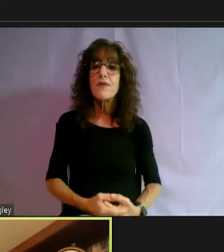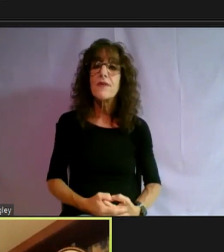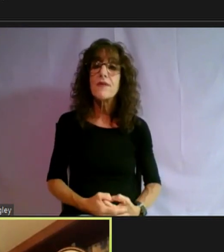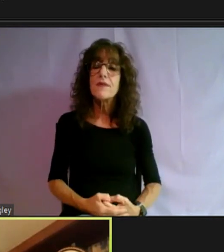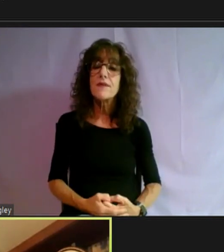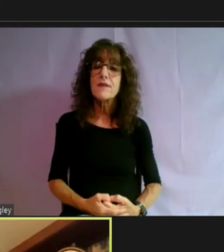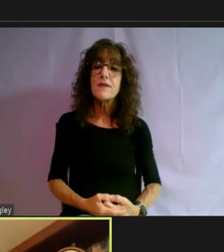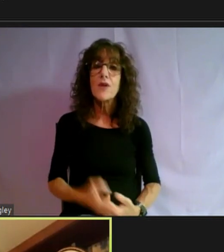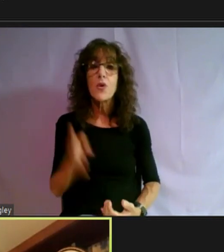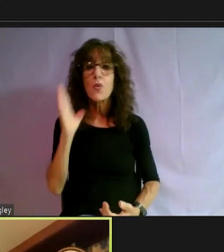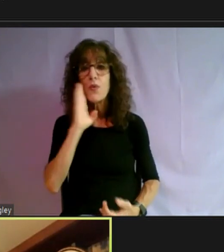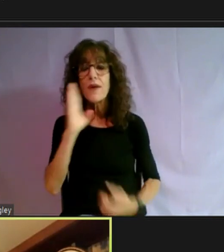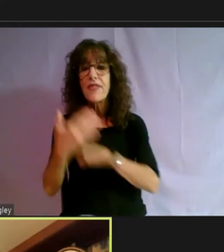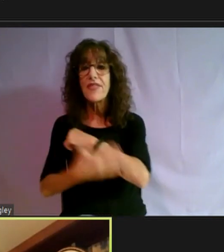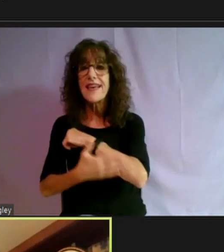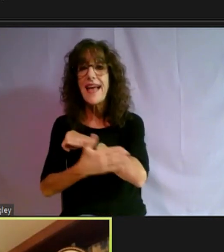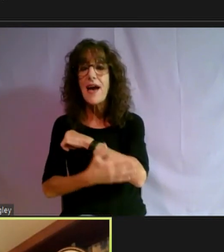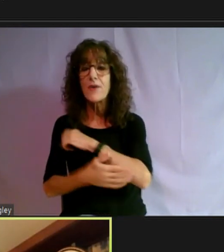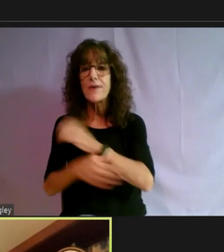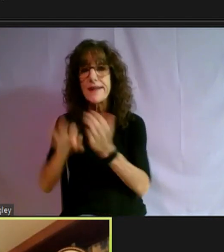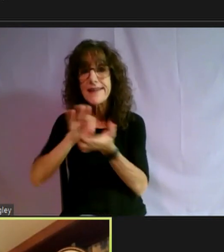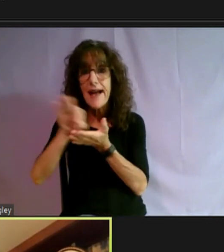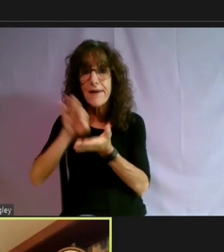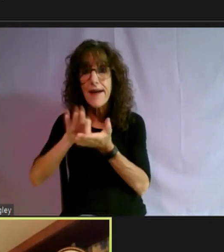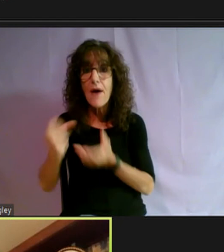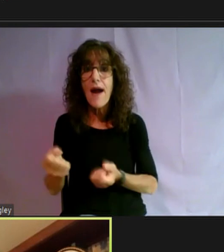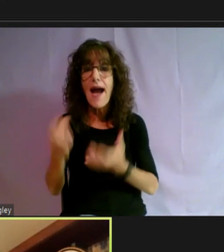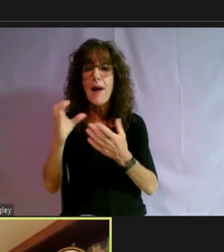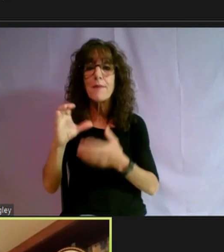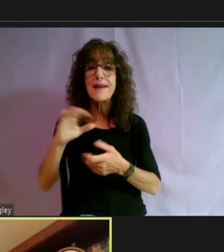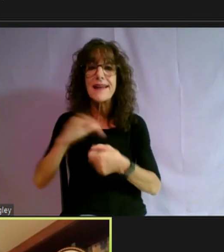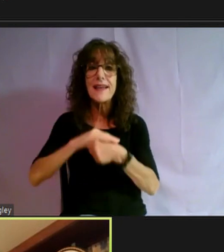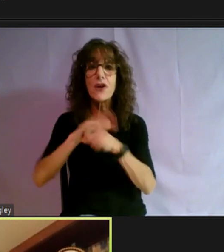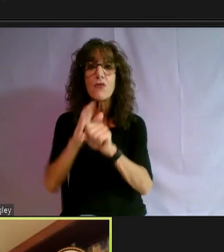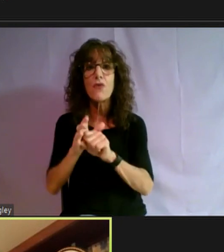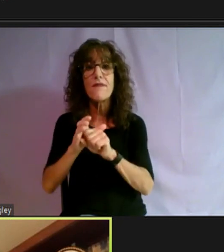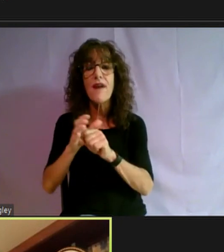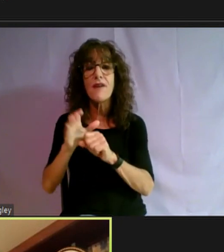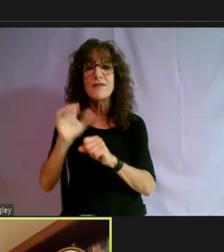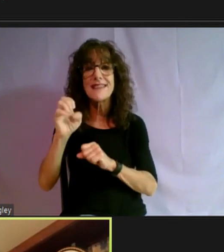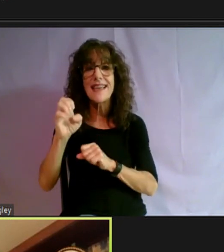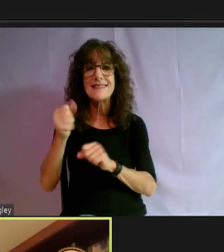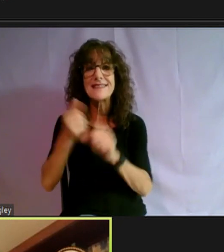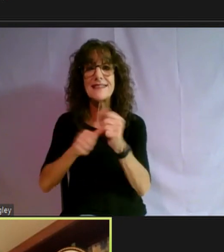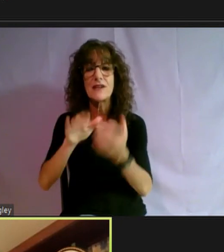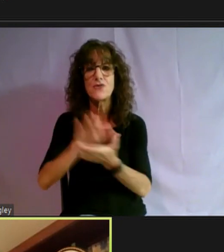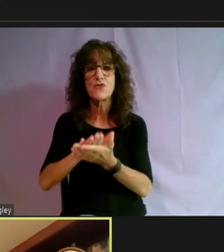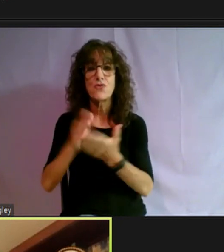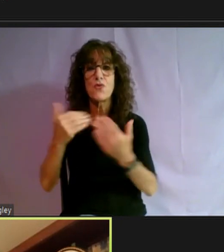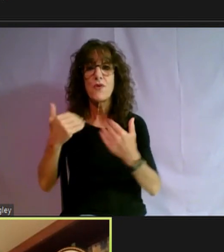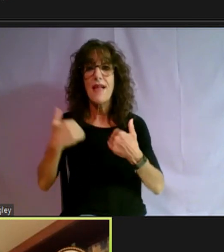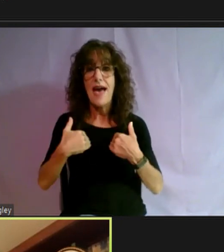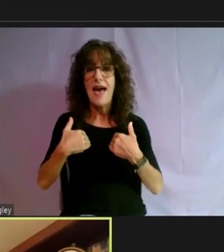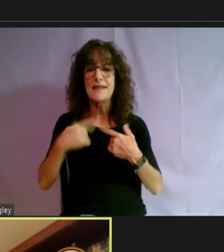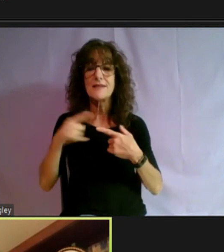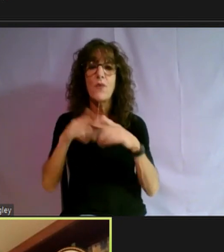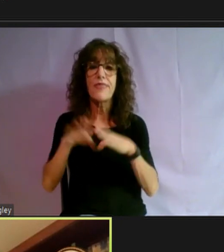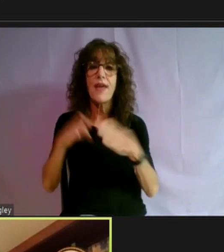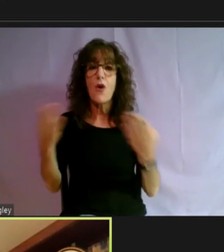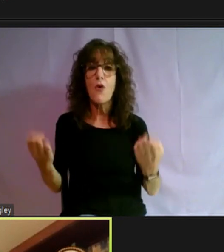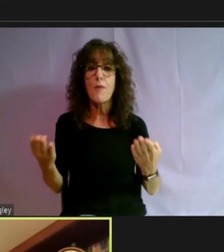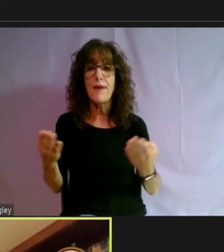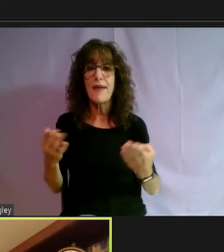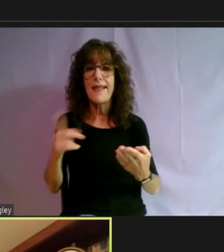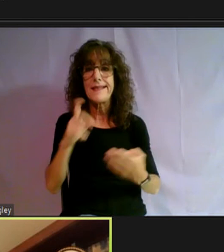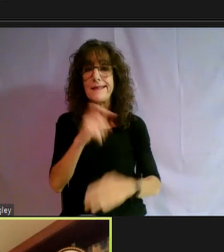Will the county keep a tally of how many coronavirus cases each school has when they reopen? And